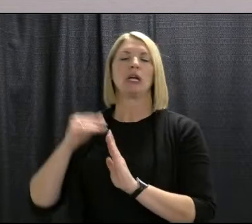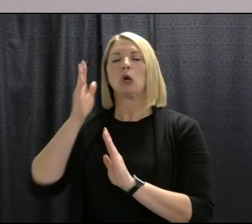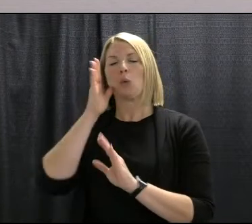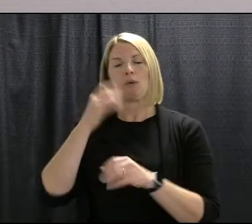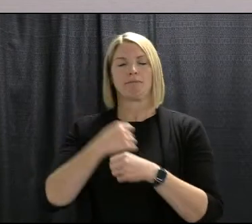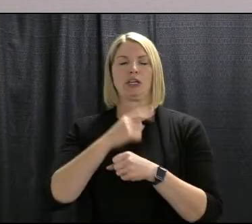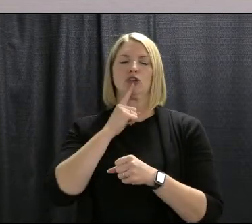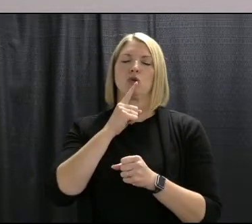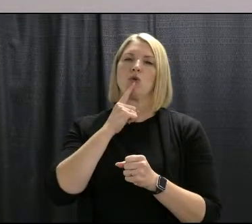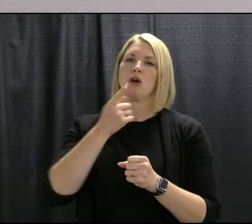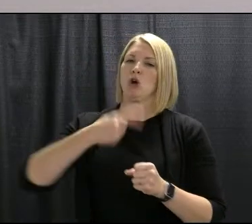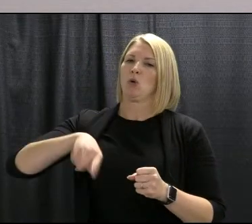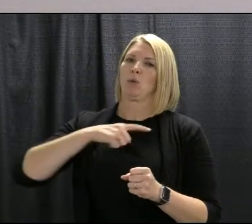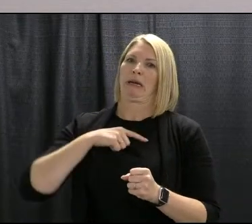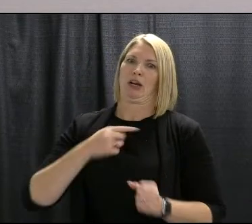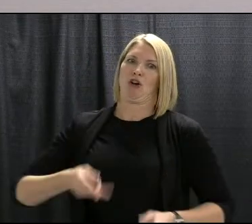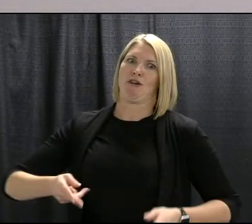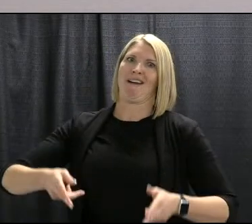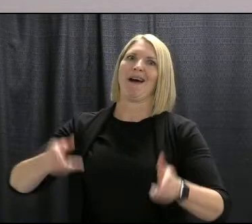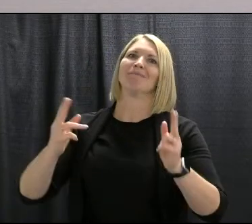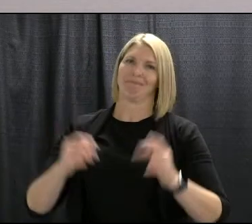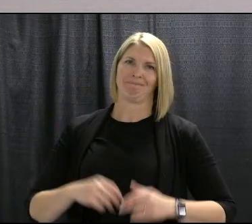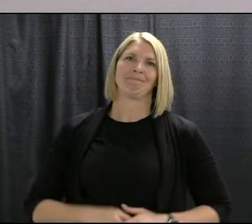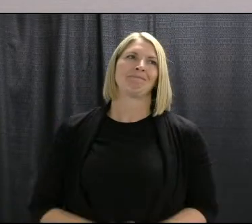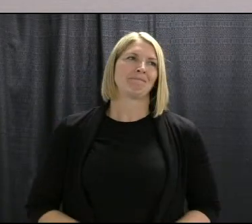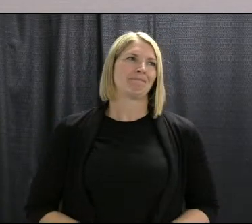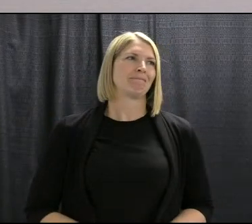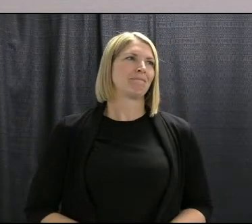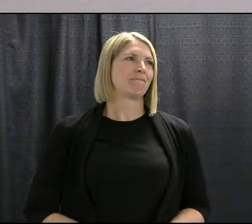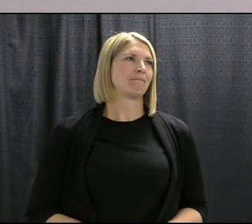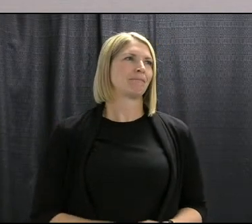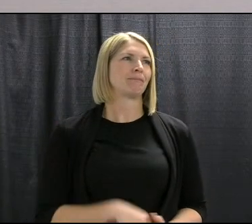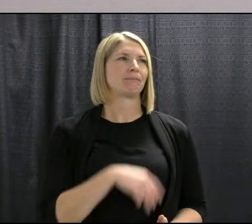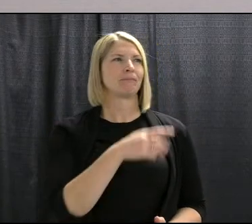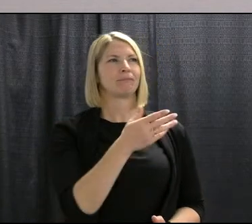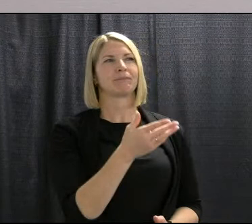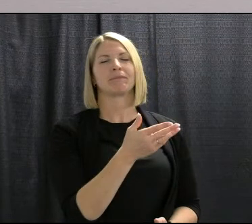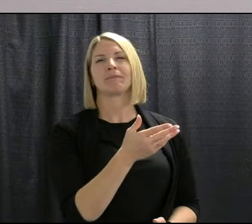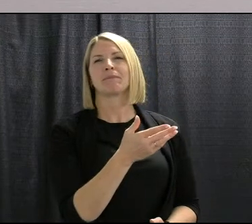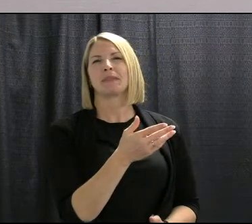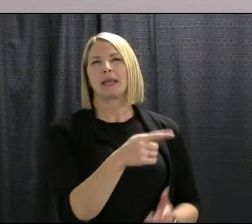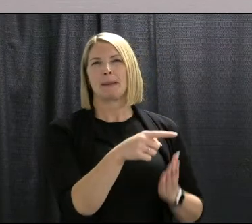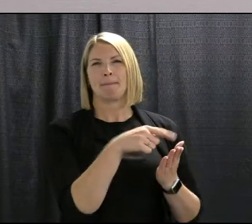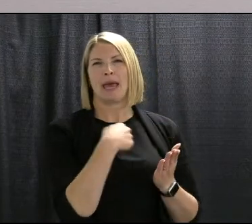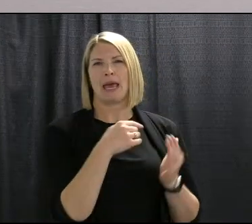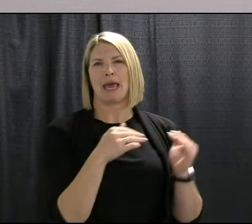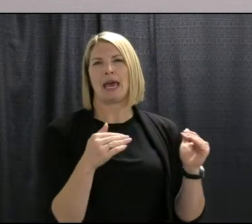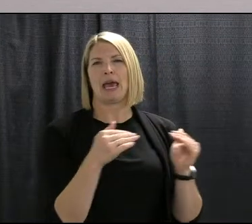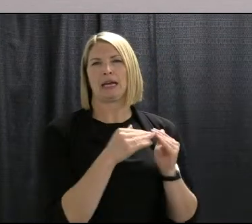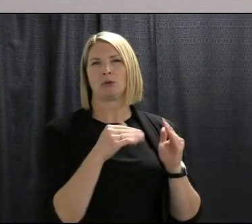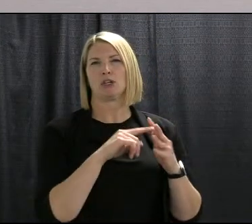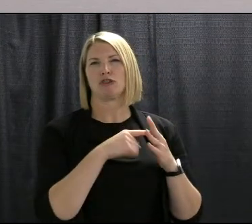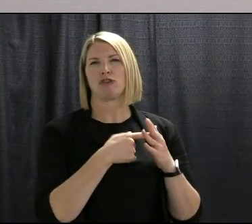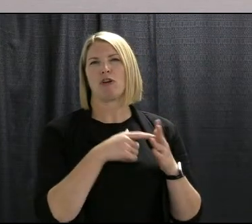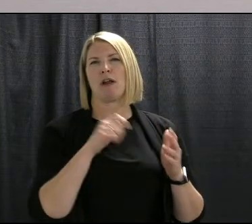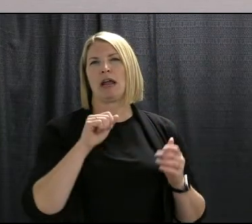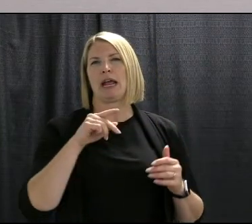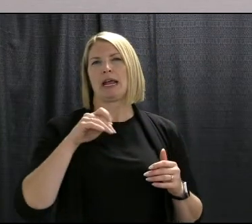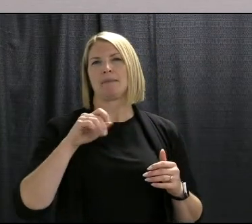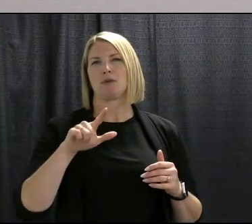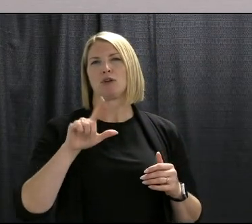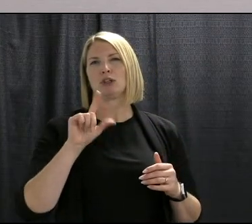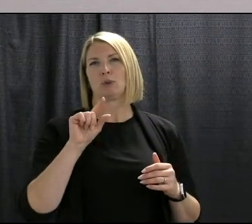sure we do this as quickly as possible. The pay equity portion comes into effect on the 1st of April in